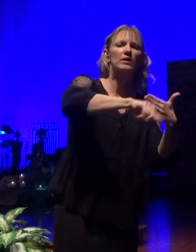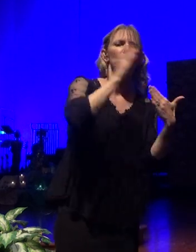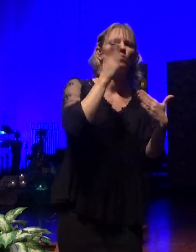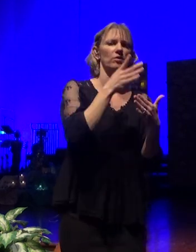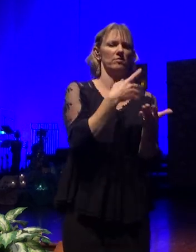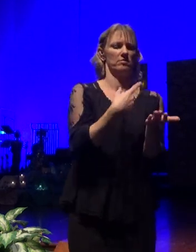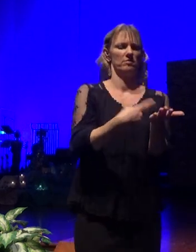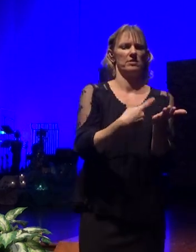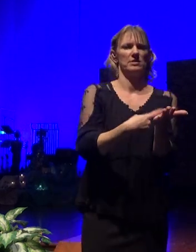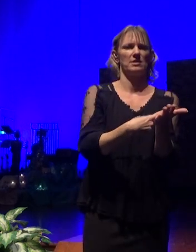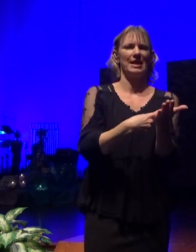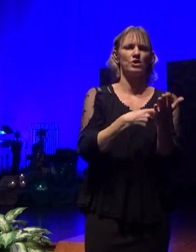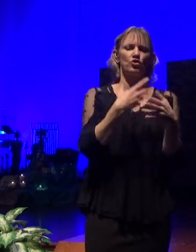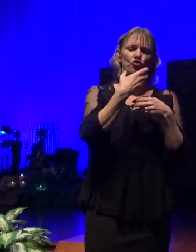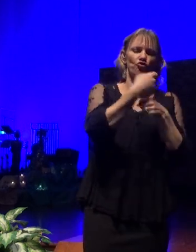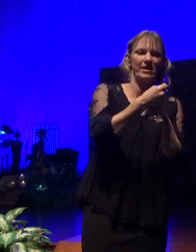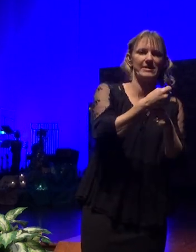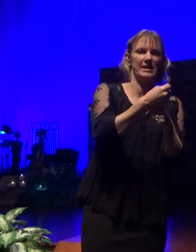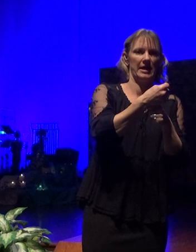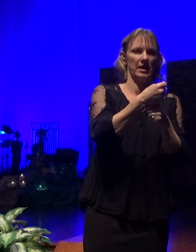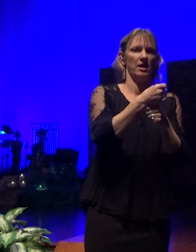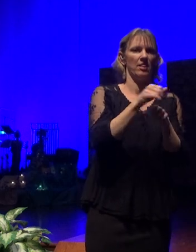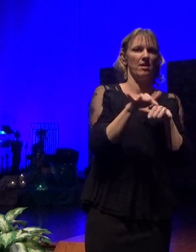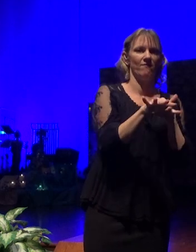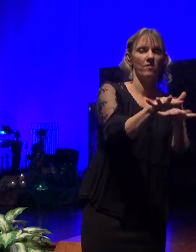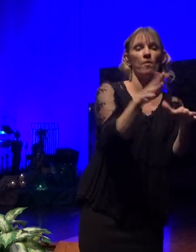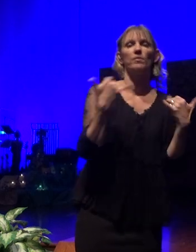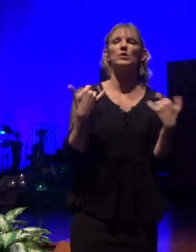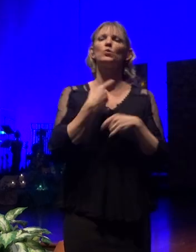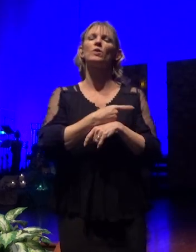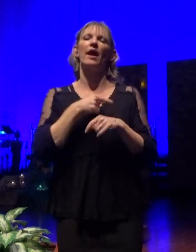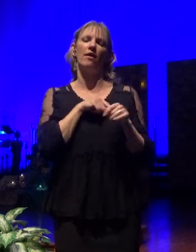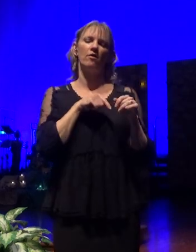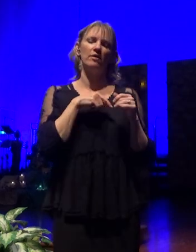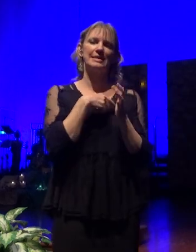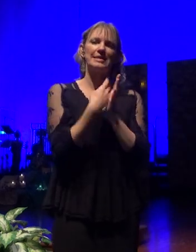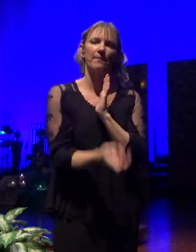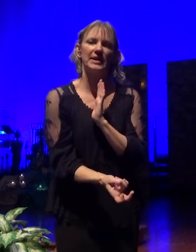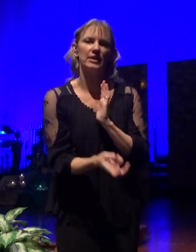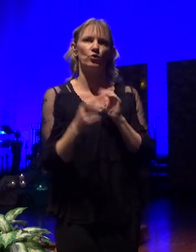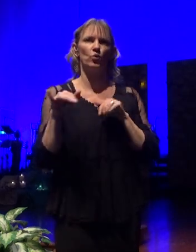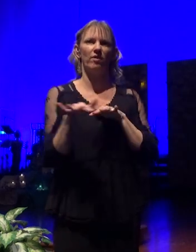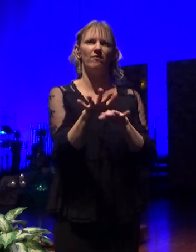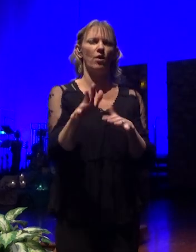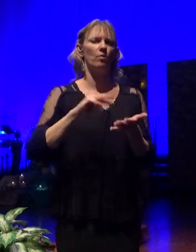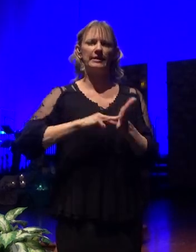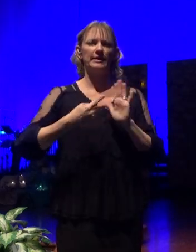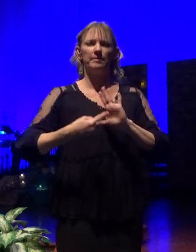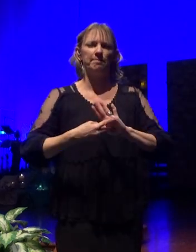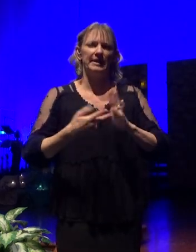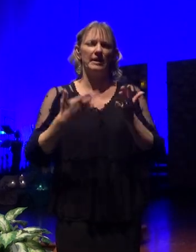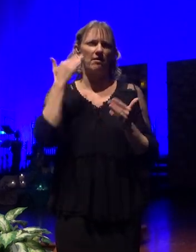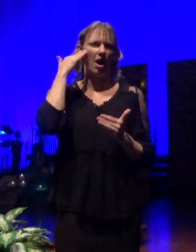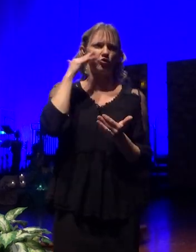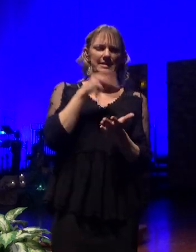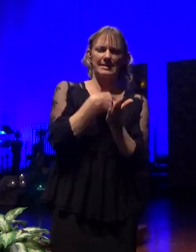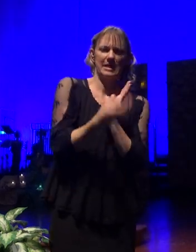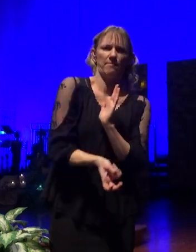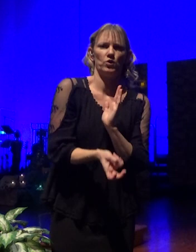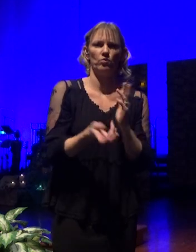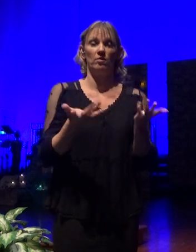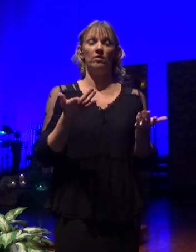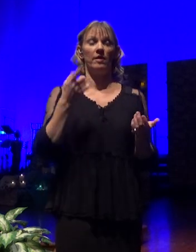trusting the flow. But today we're stepping into it. What does it take to step into it, to consciously step into it? And I think it